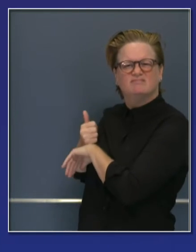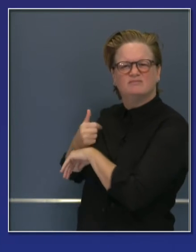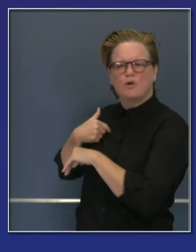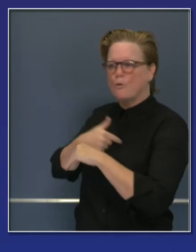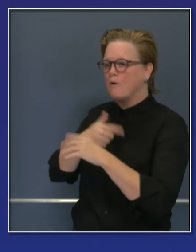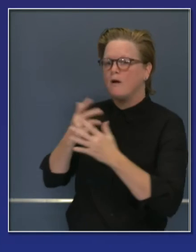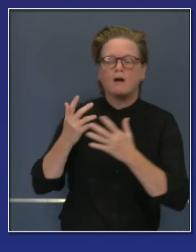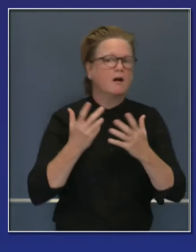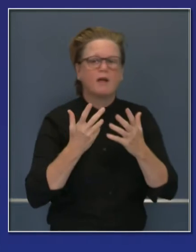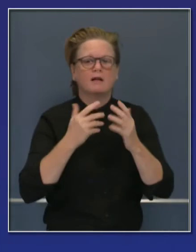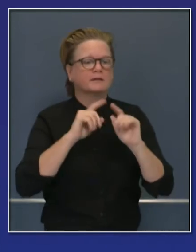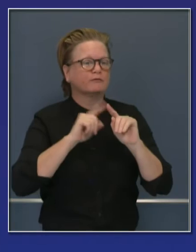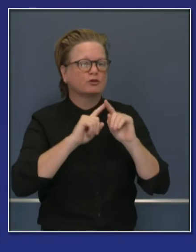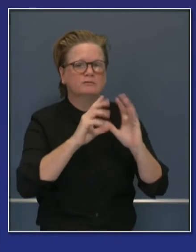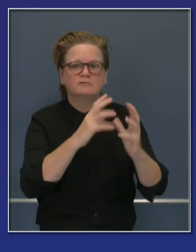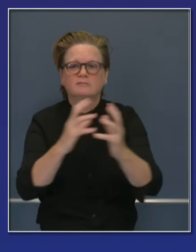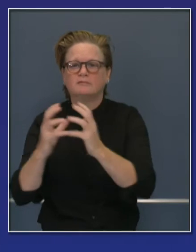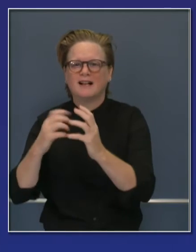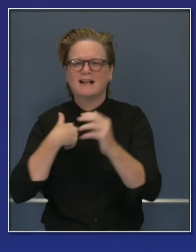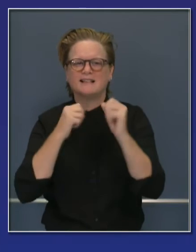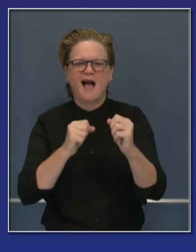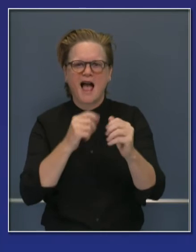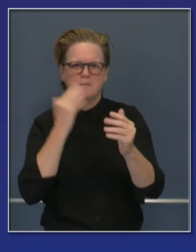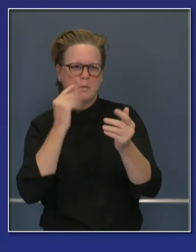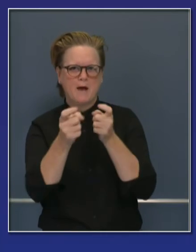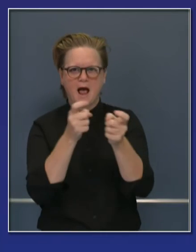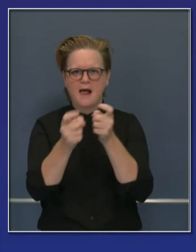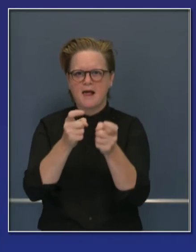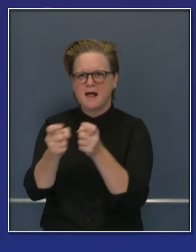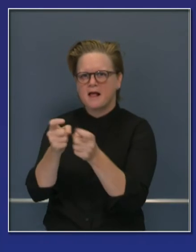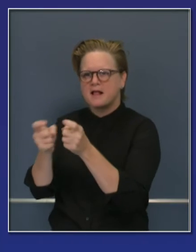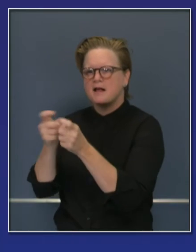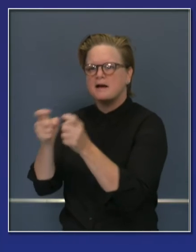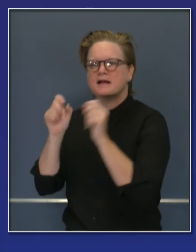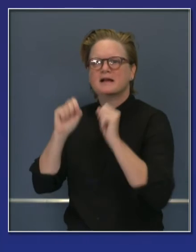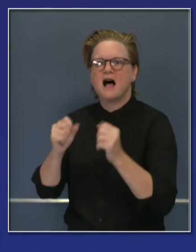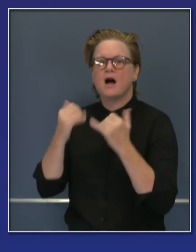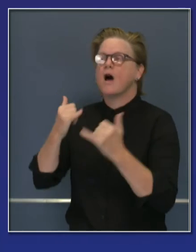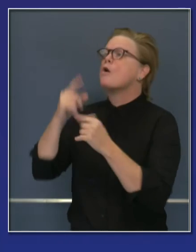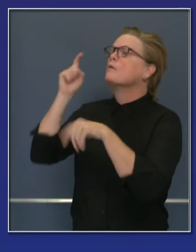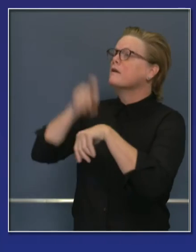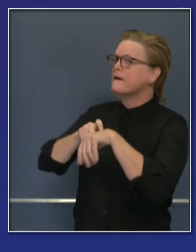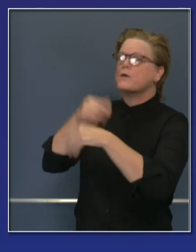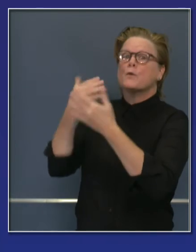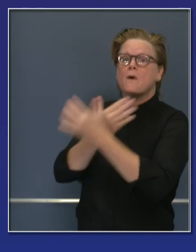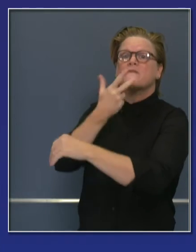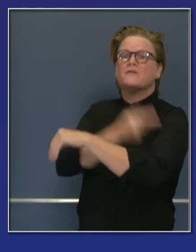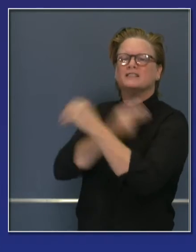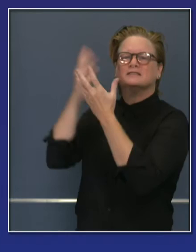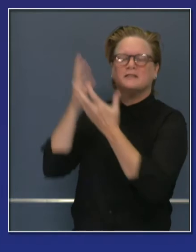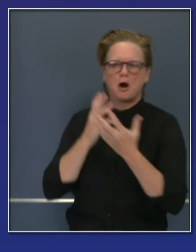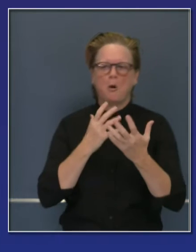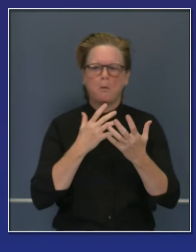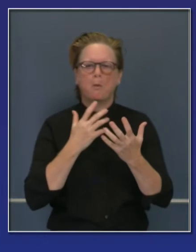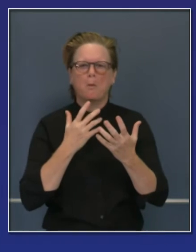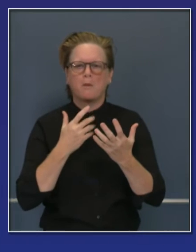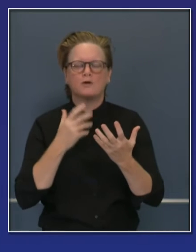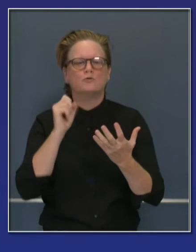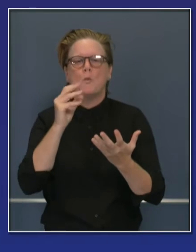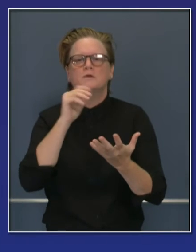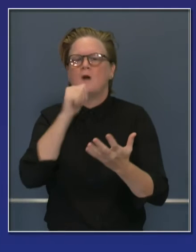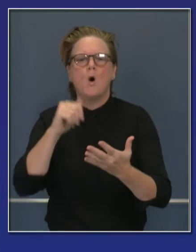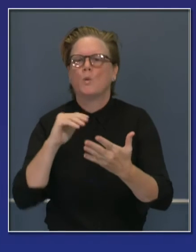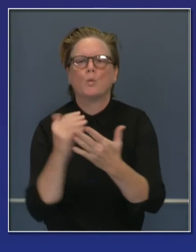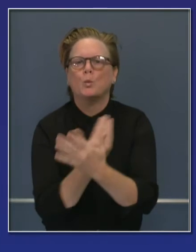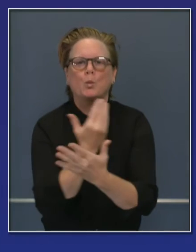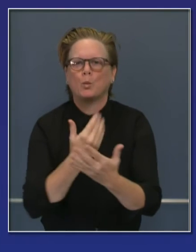of California. I say this because I want folks to know we're not starting from scratch. There's a sense, and I watch some of the punditry